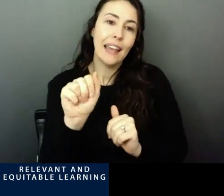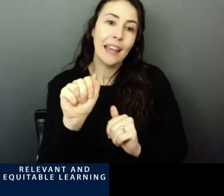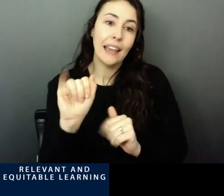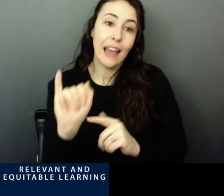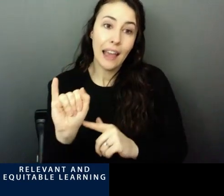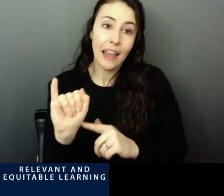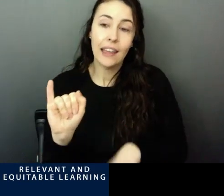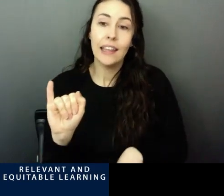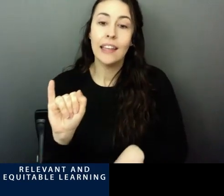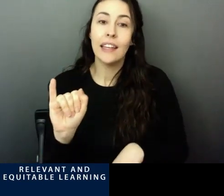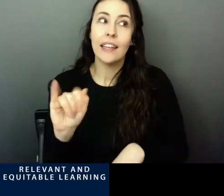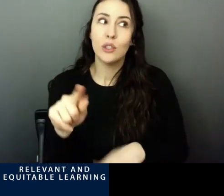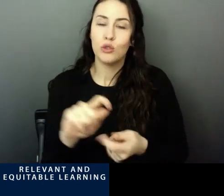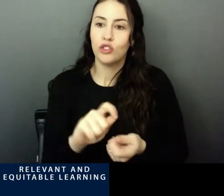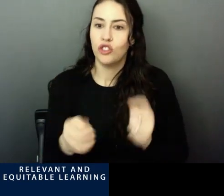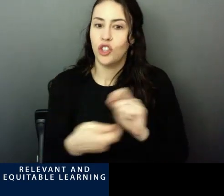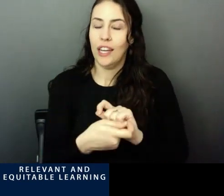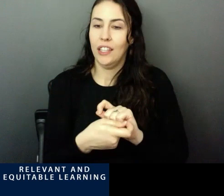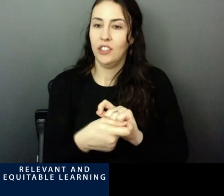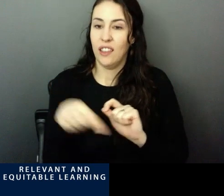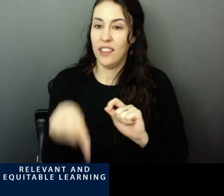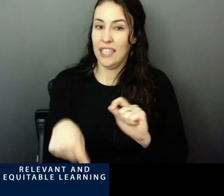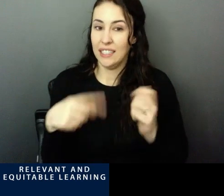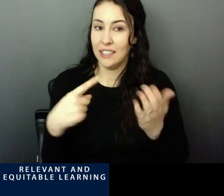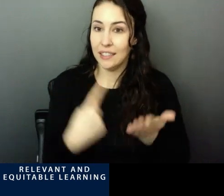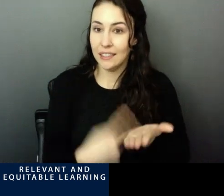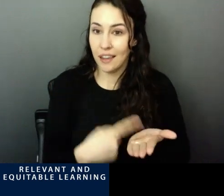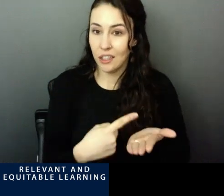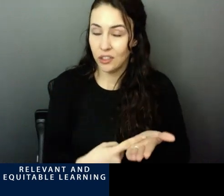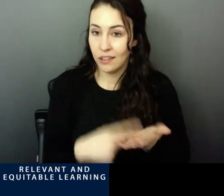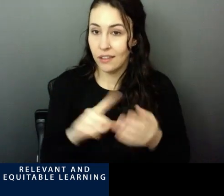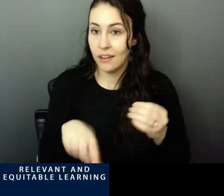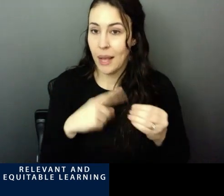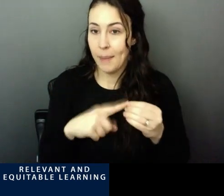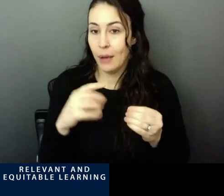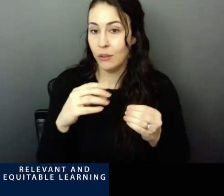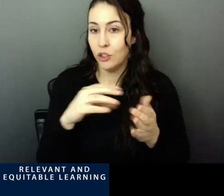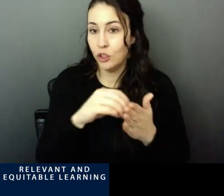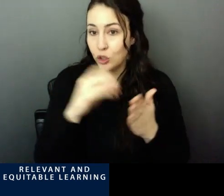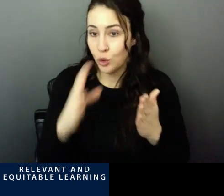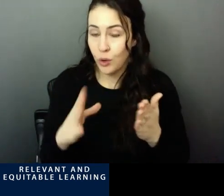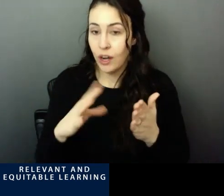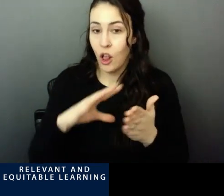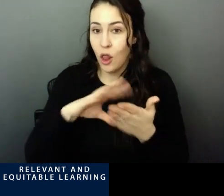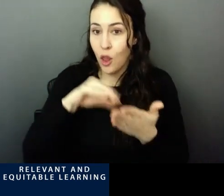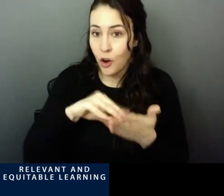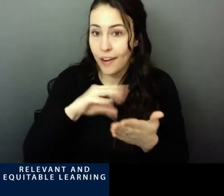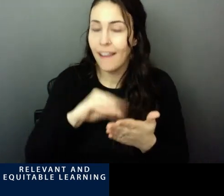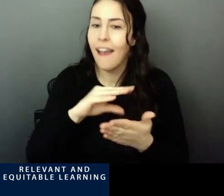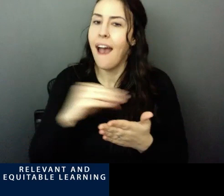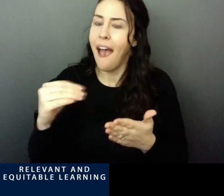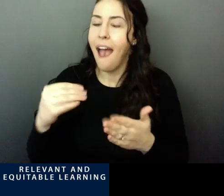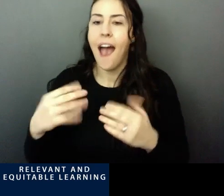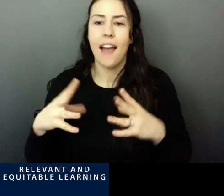change the discussion that we are having about student learning? And then, you know, the impact of accountability, let's not